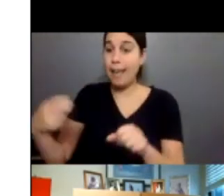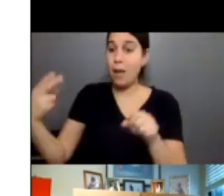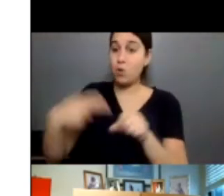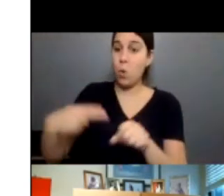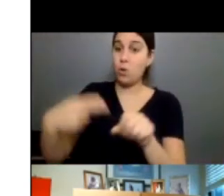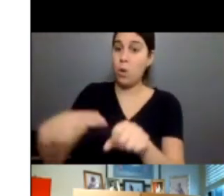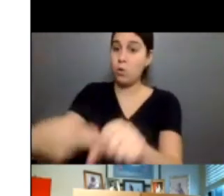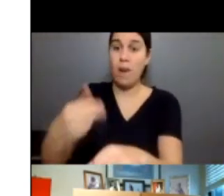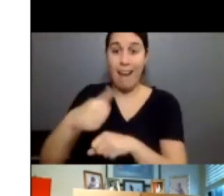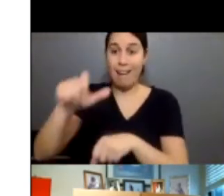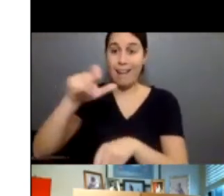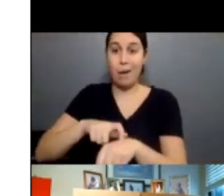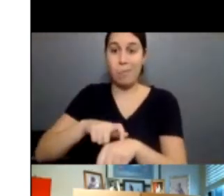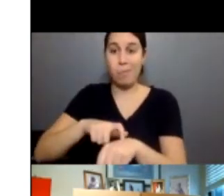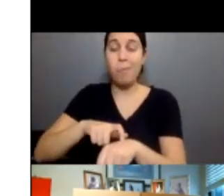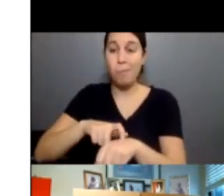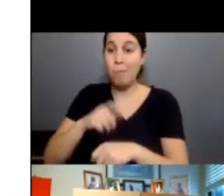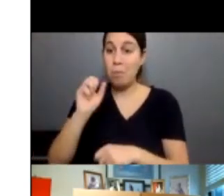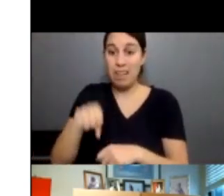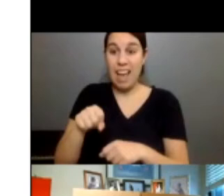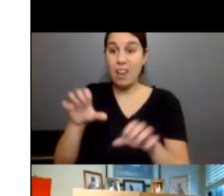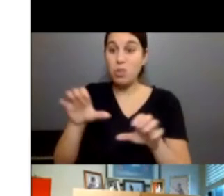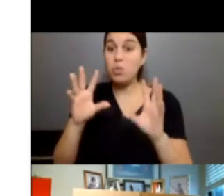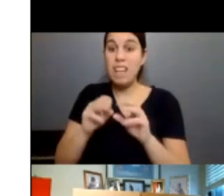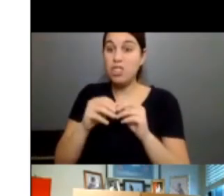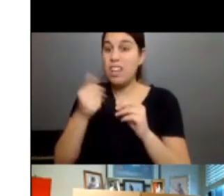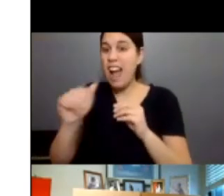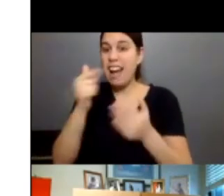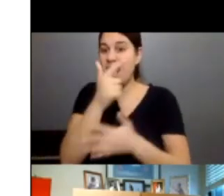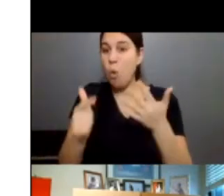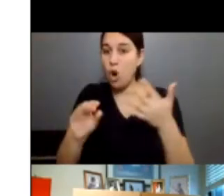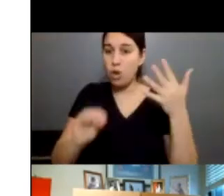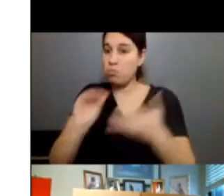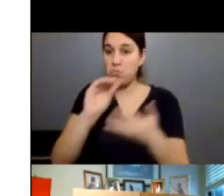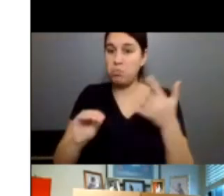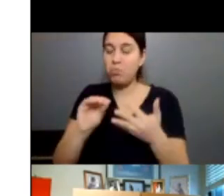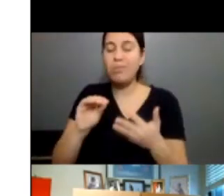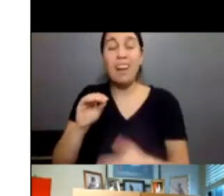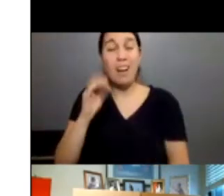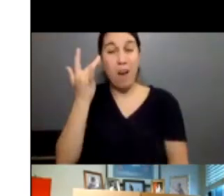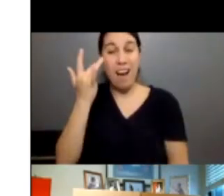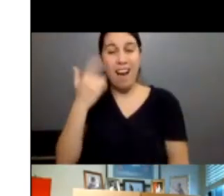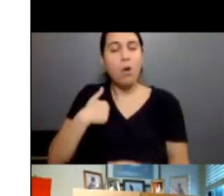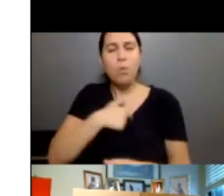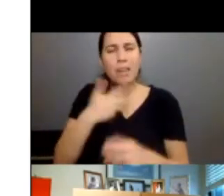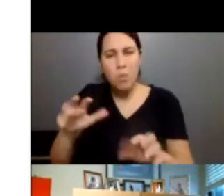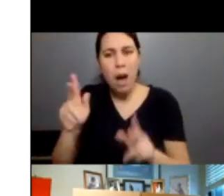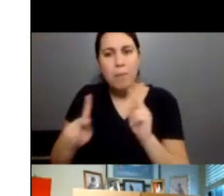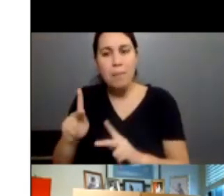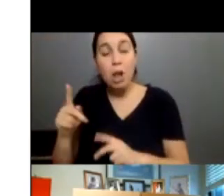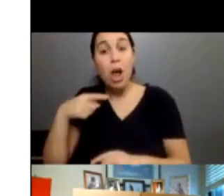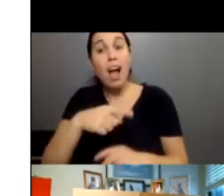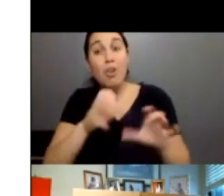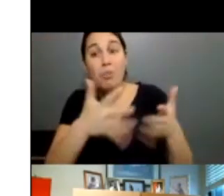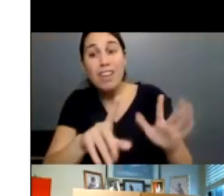any time and complete sessions in any order. This prevents people from having to wait for the next cycle of group to